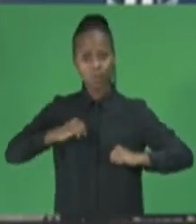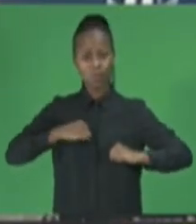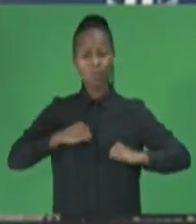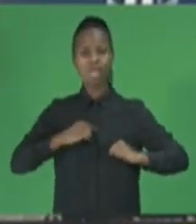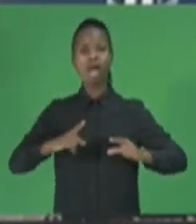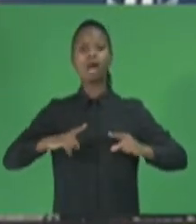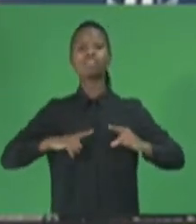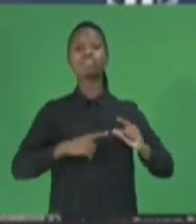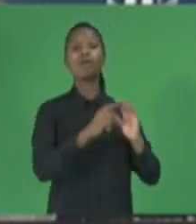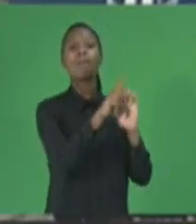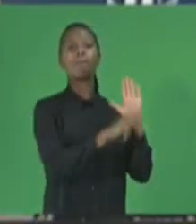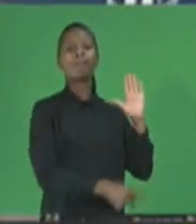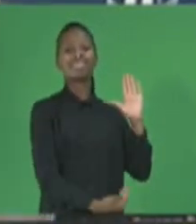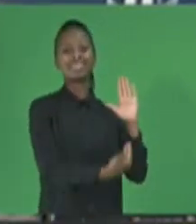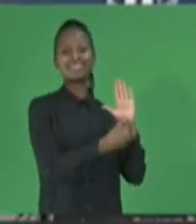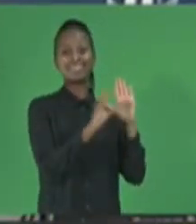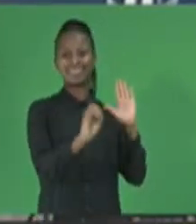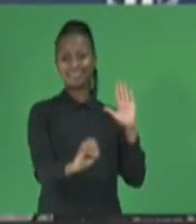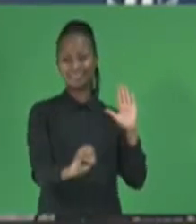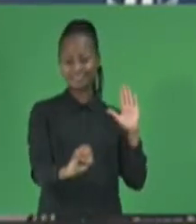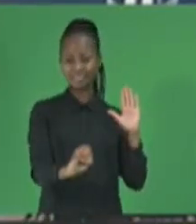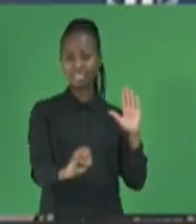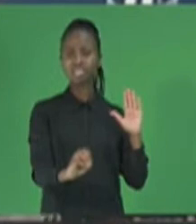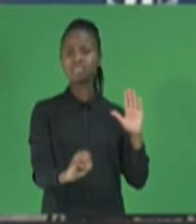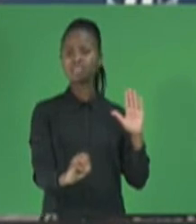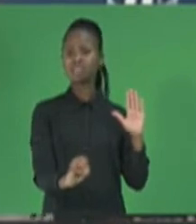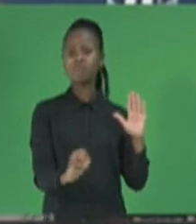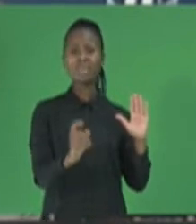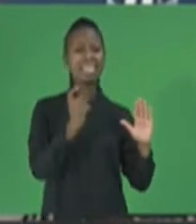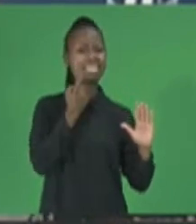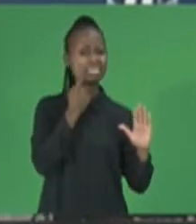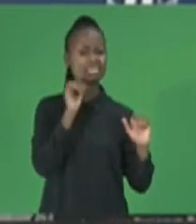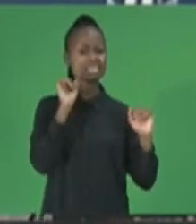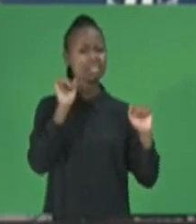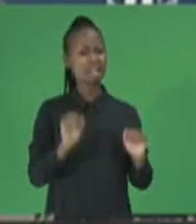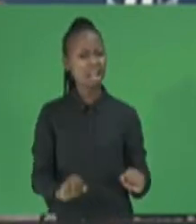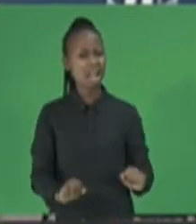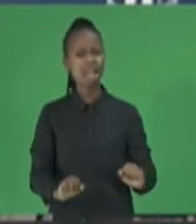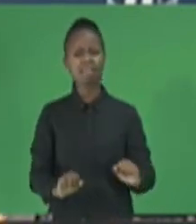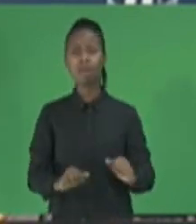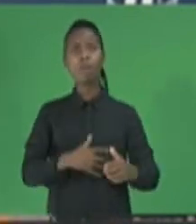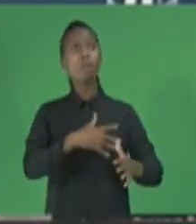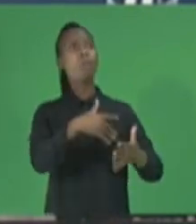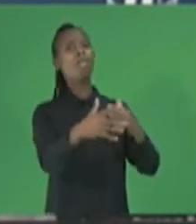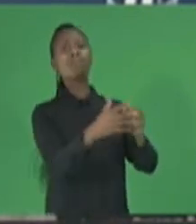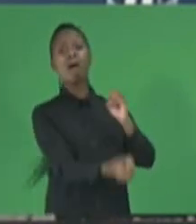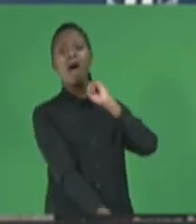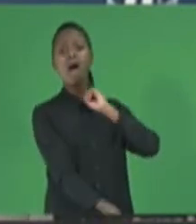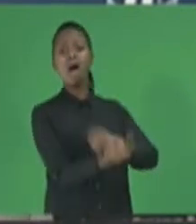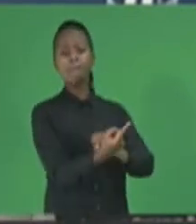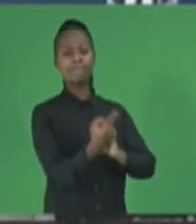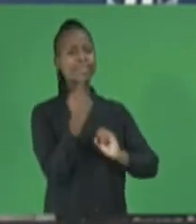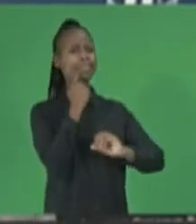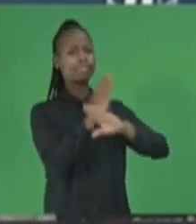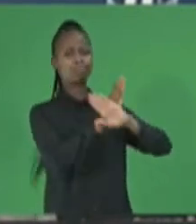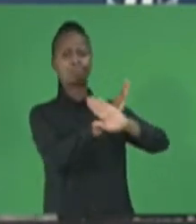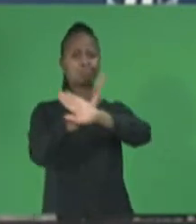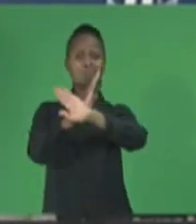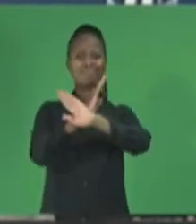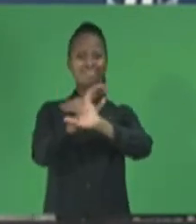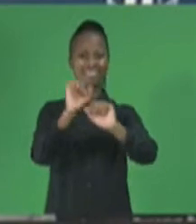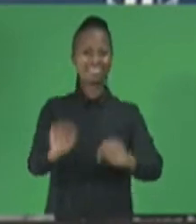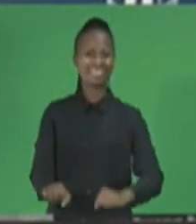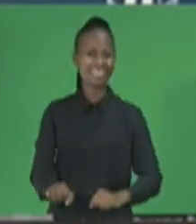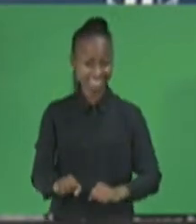fiscal consolidation, then we will be able to weather the storm better than what we would have